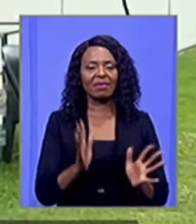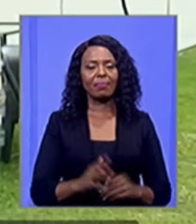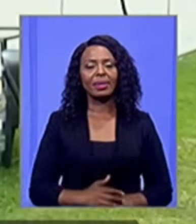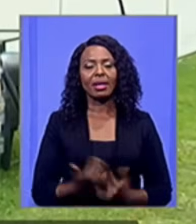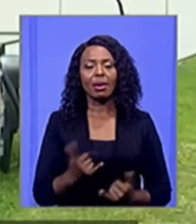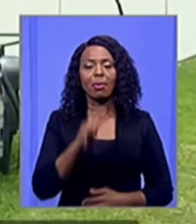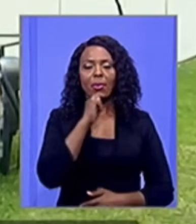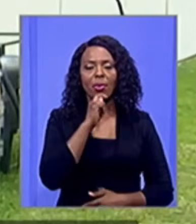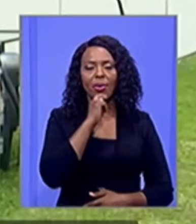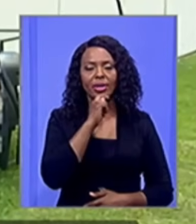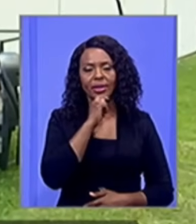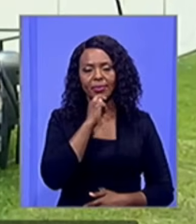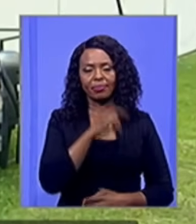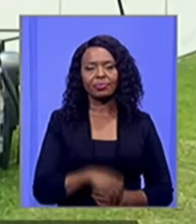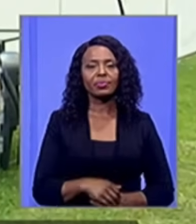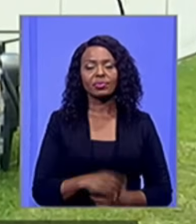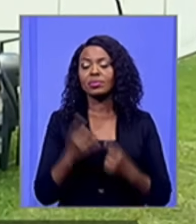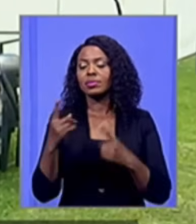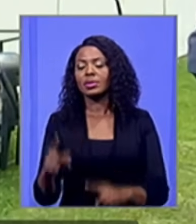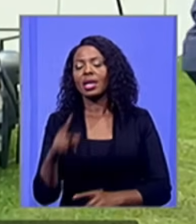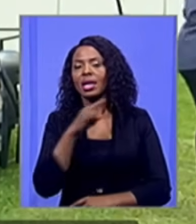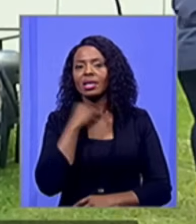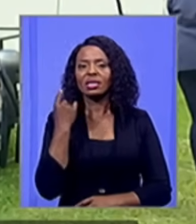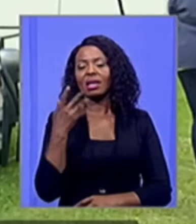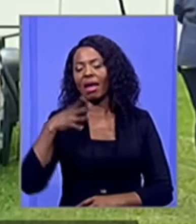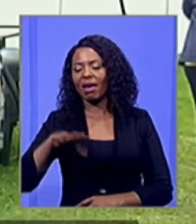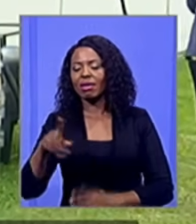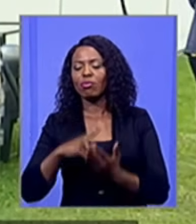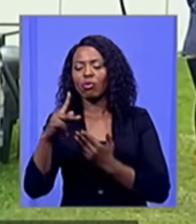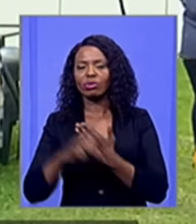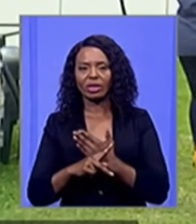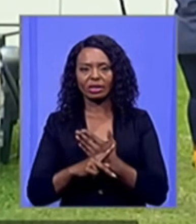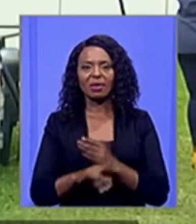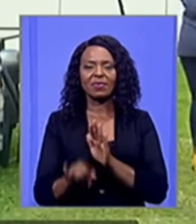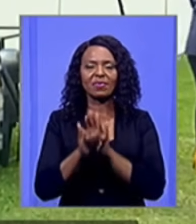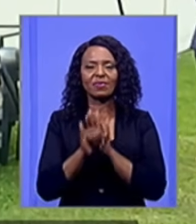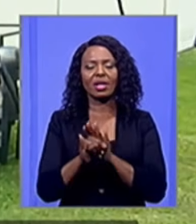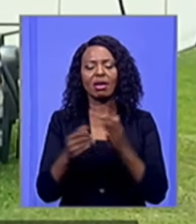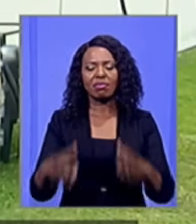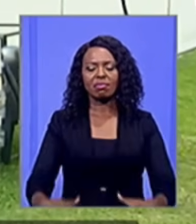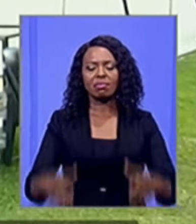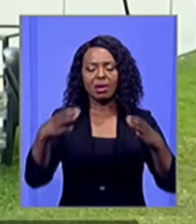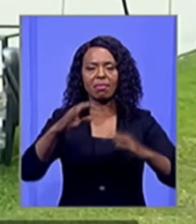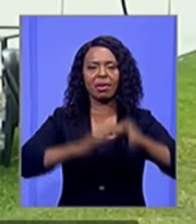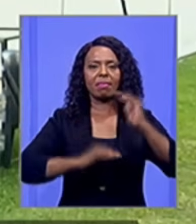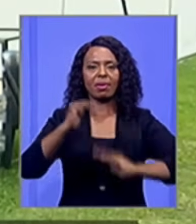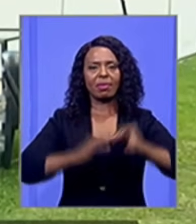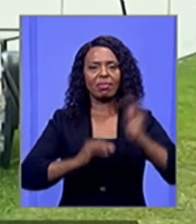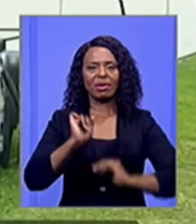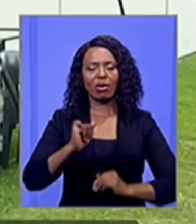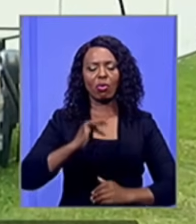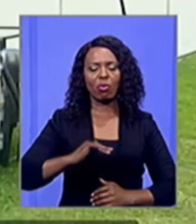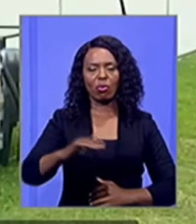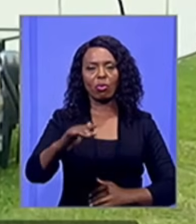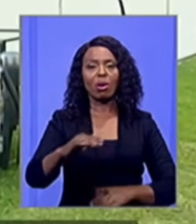went to one extension where we're going to see a reservoir which is being constructed, which is going to address problems